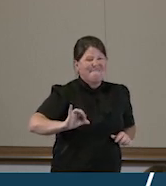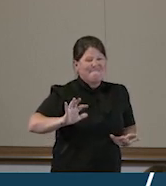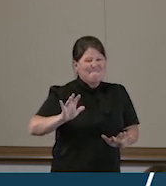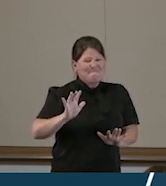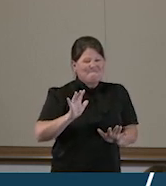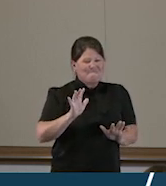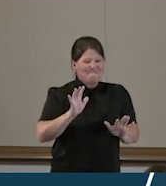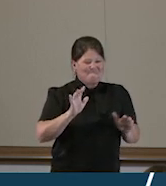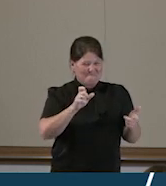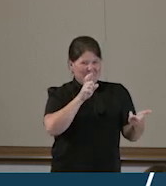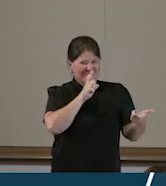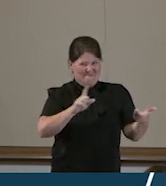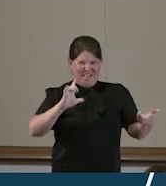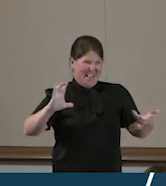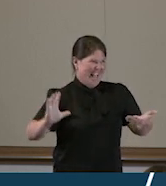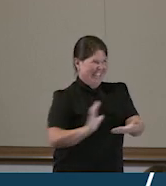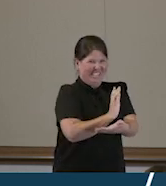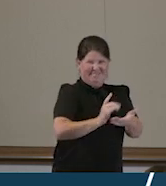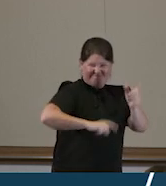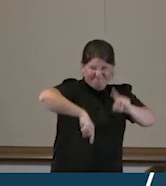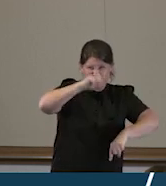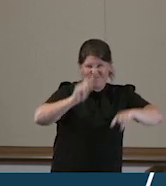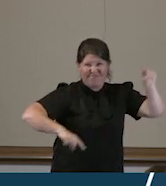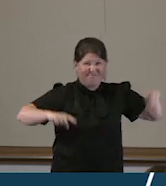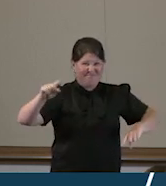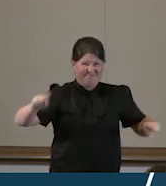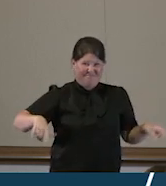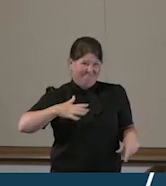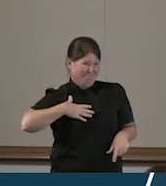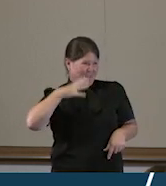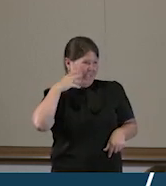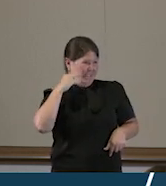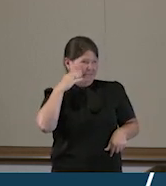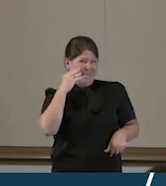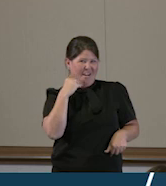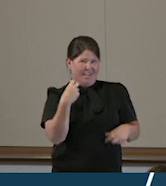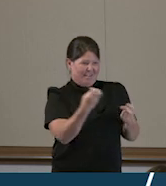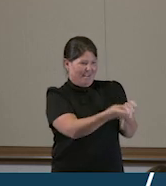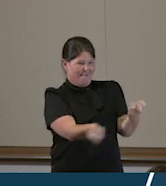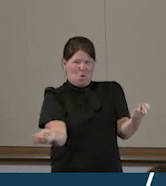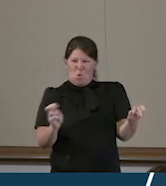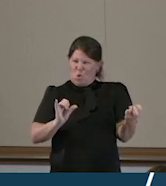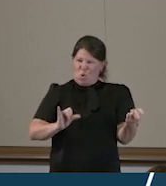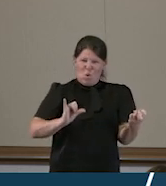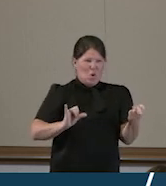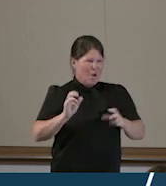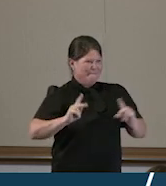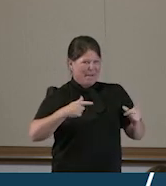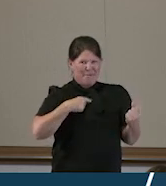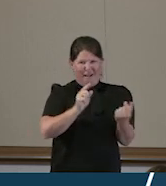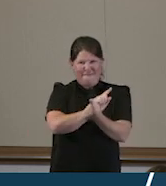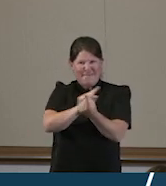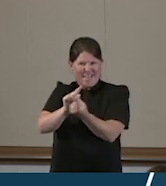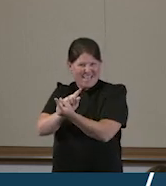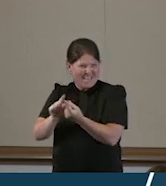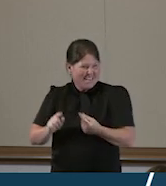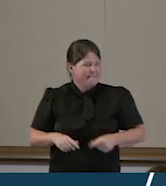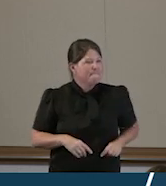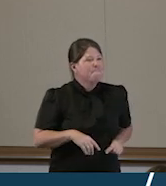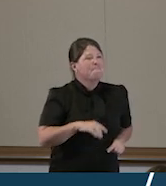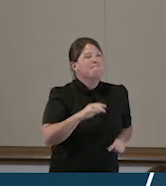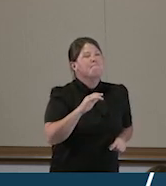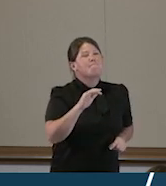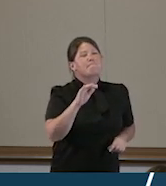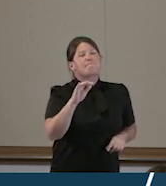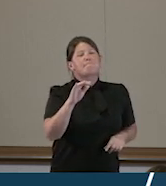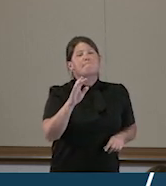the gamut that my experience has run in terms of the types of clients that I see. Now, I will say, because I did not point